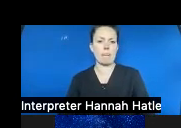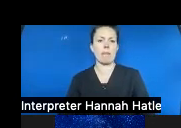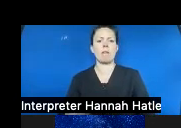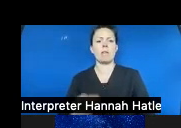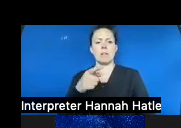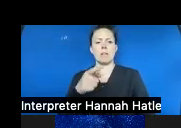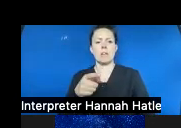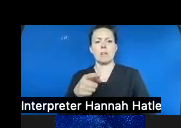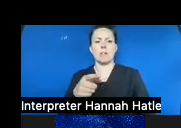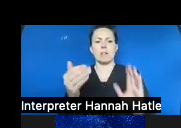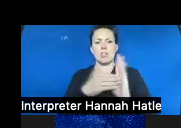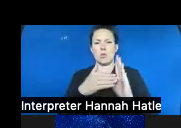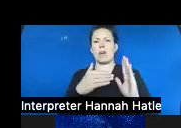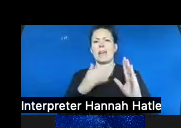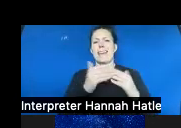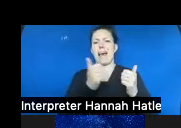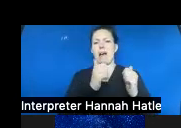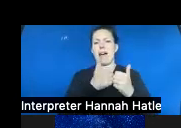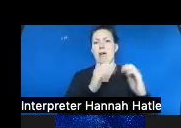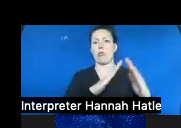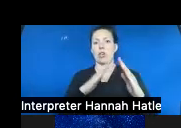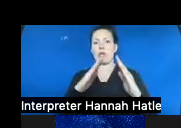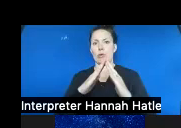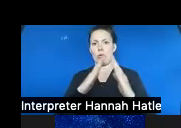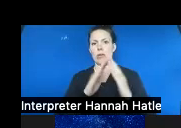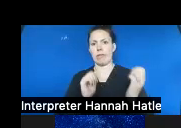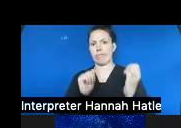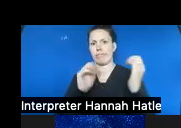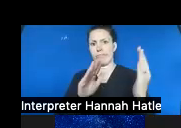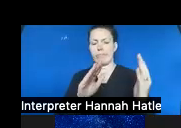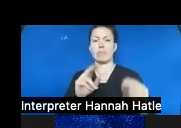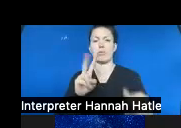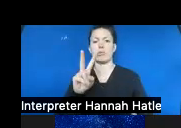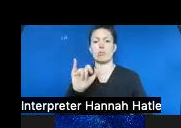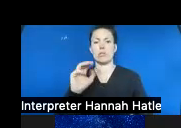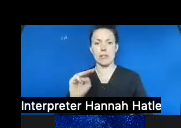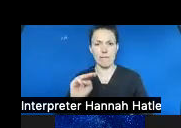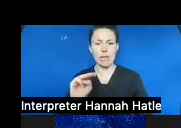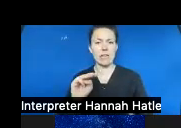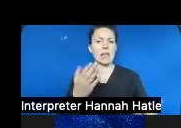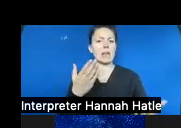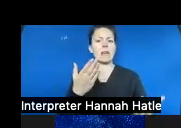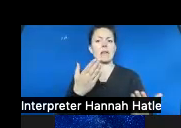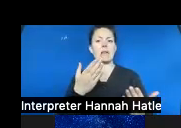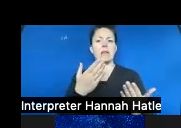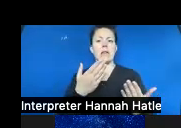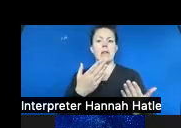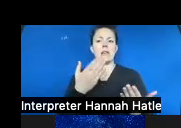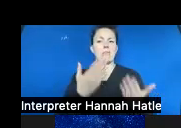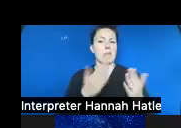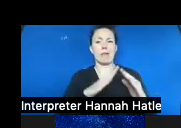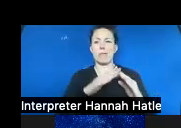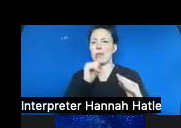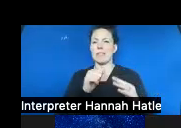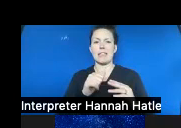that scarlet letter in our community isn't always either have the infrastructure or the compassionate traditional values to put our arms